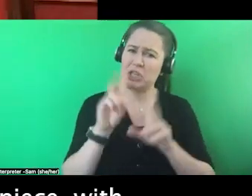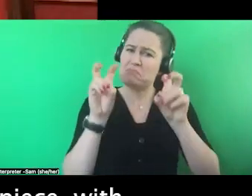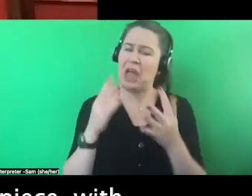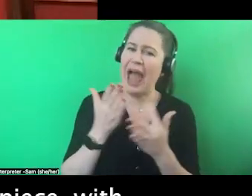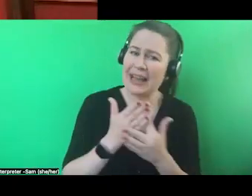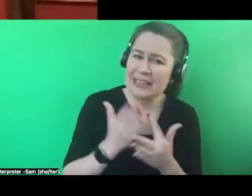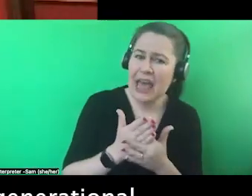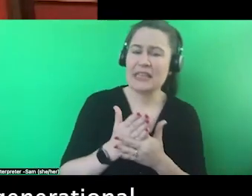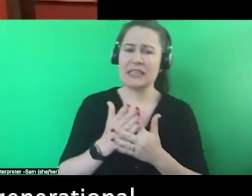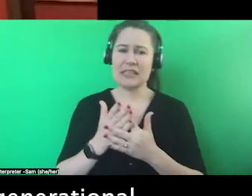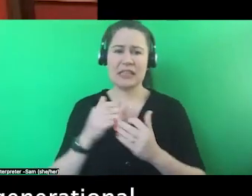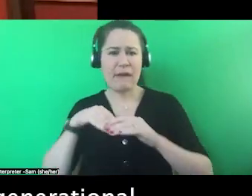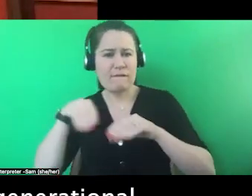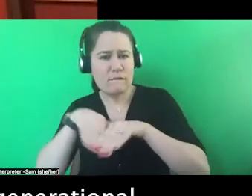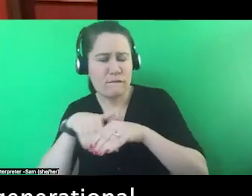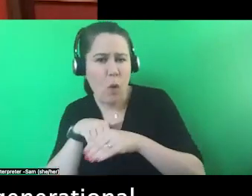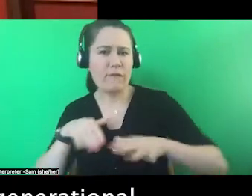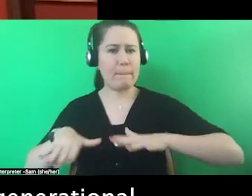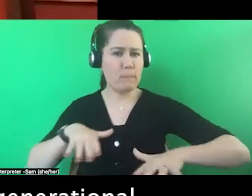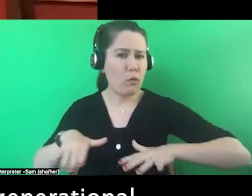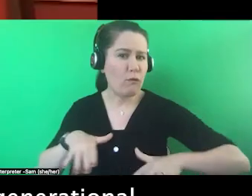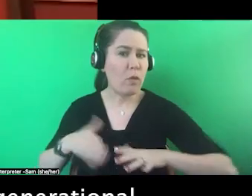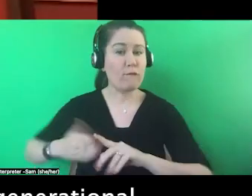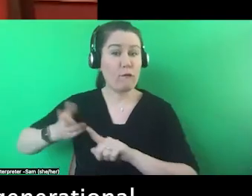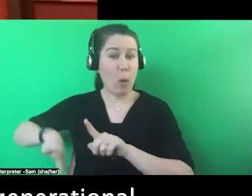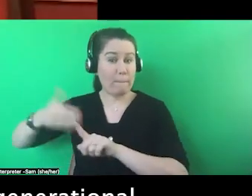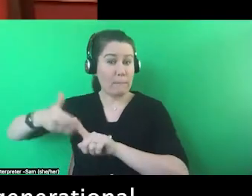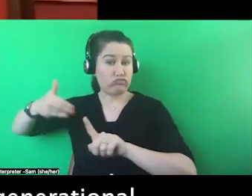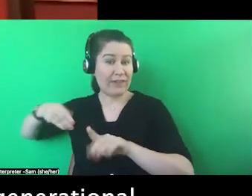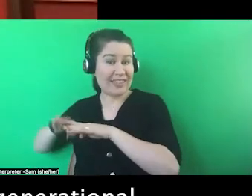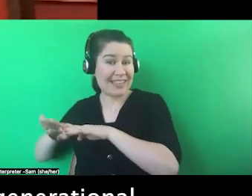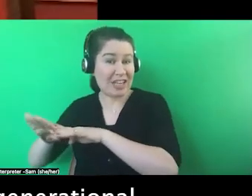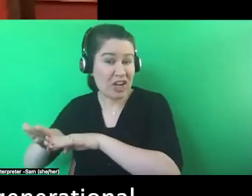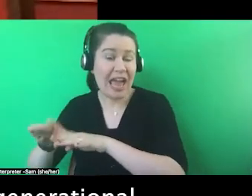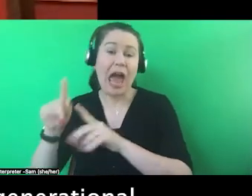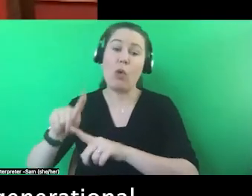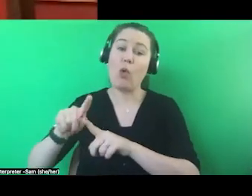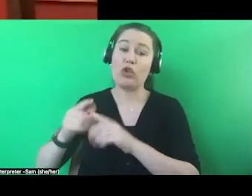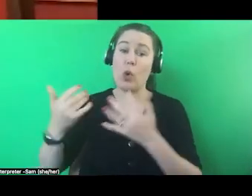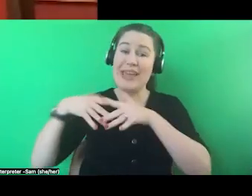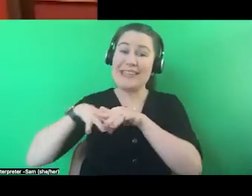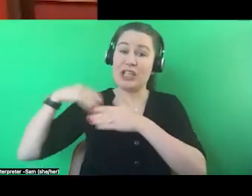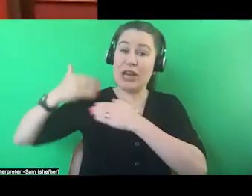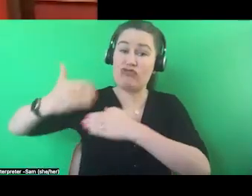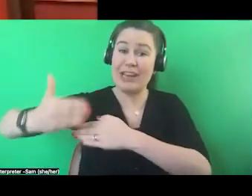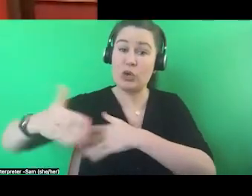current piece with like both organizations. And then we also led intergenerational movement workshops.